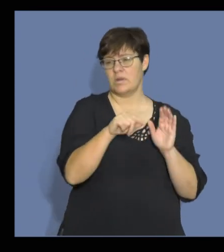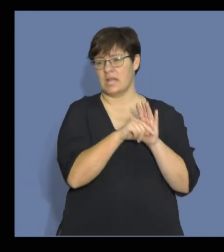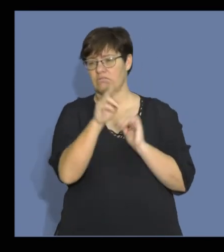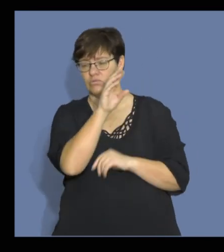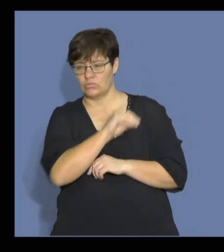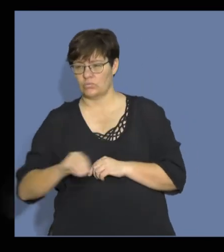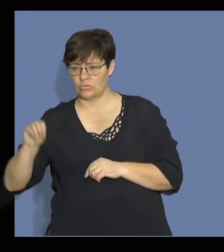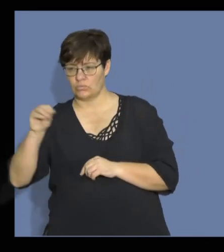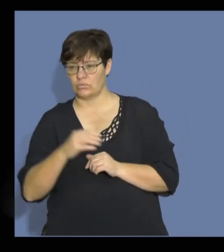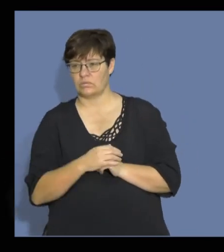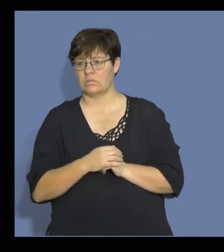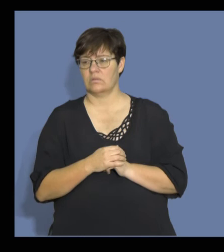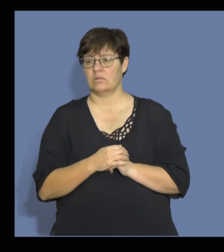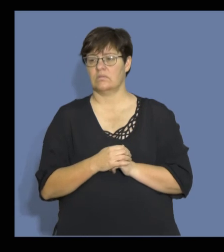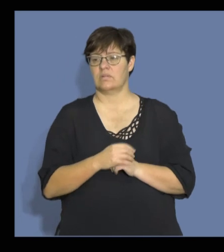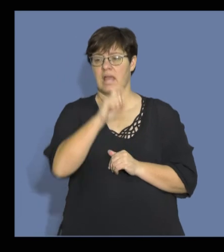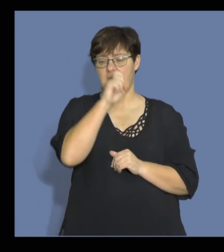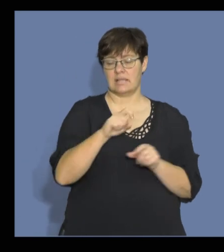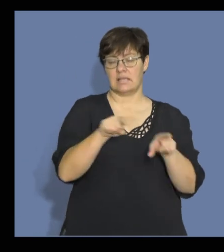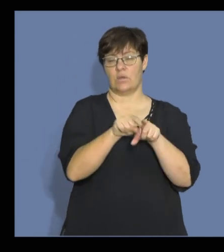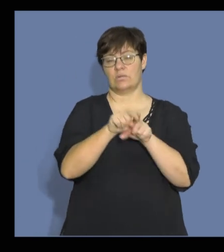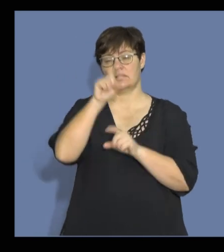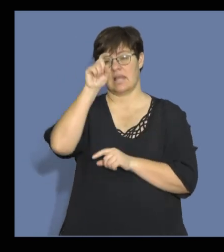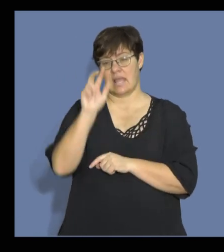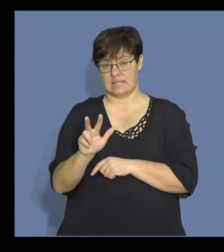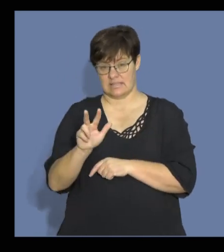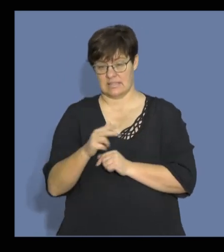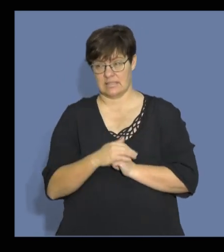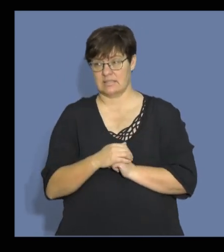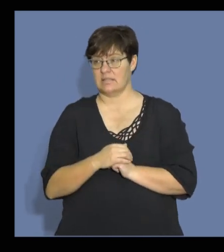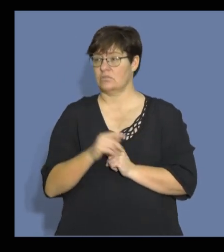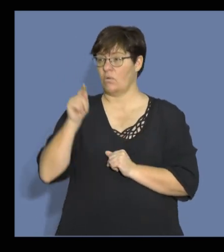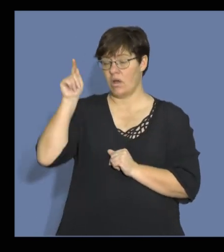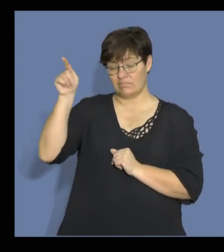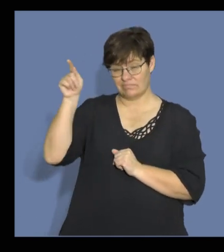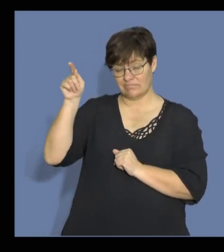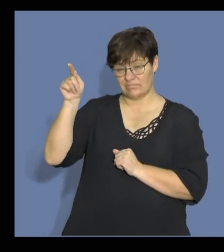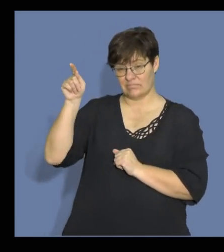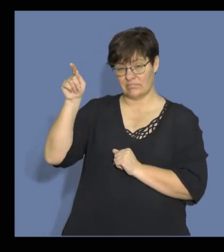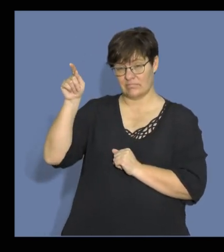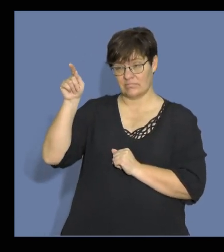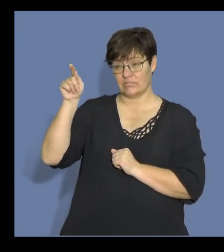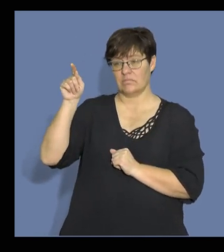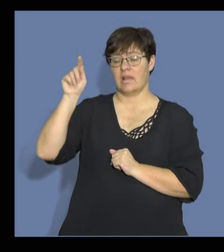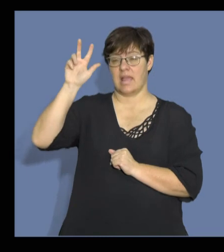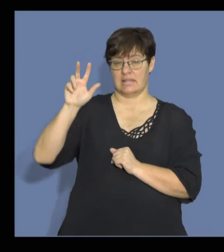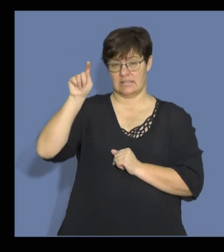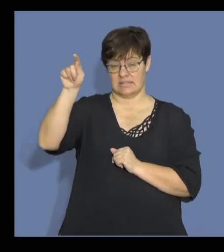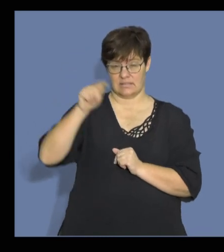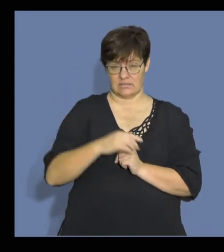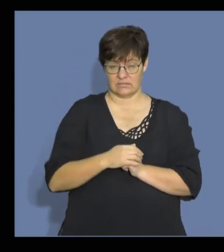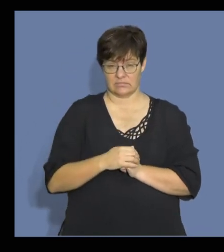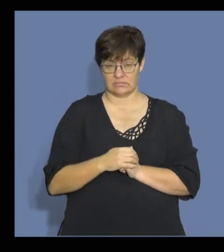to the other side, and I'm going to get X equals 8. And so I know that the coordinate here is going to be